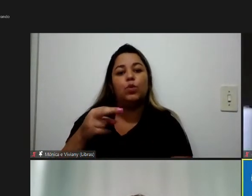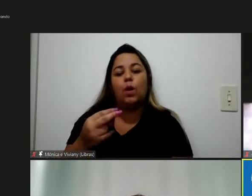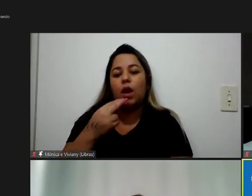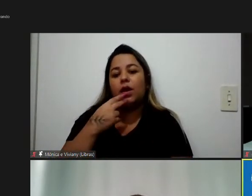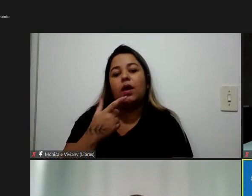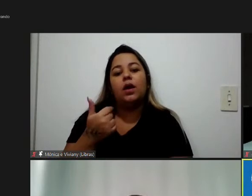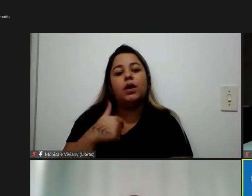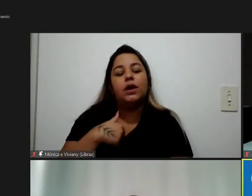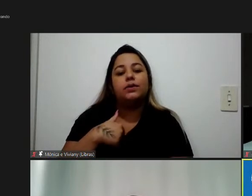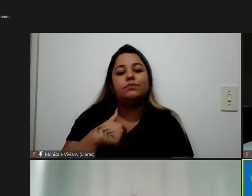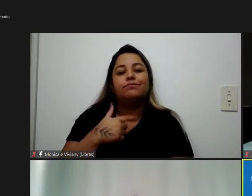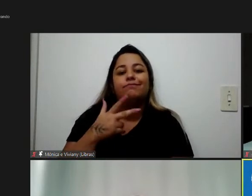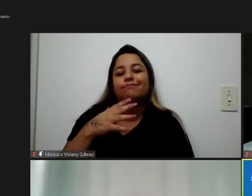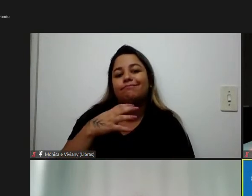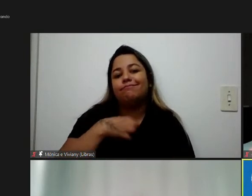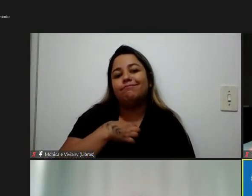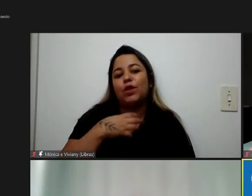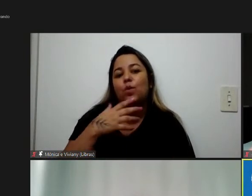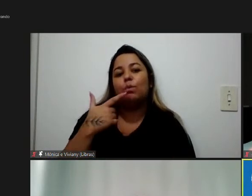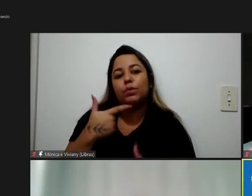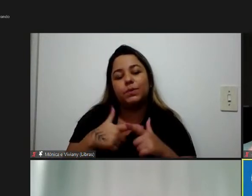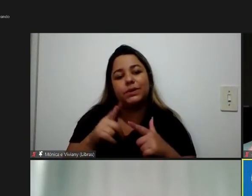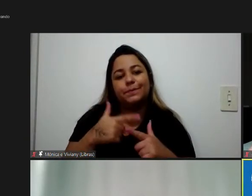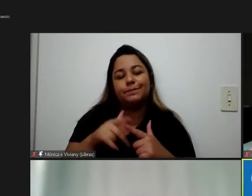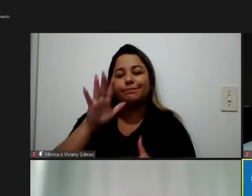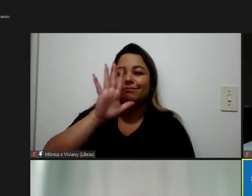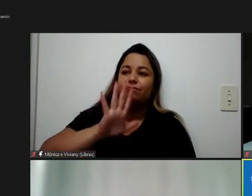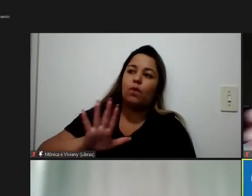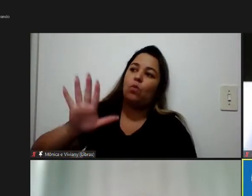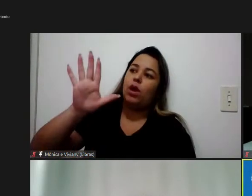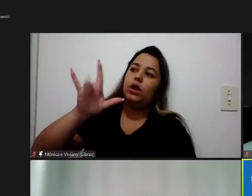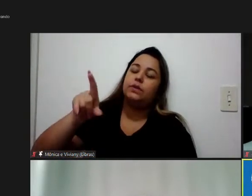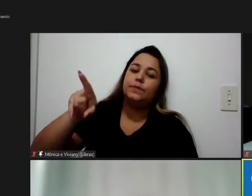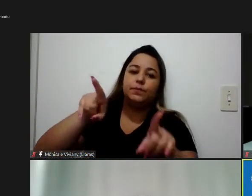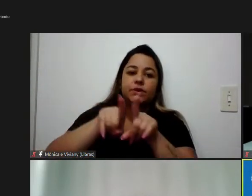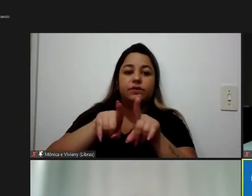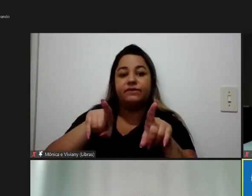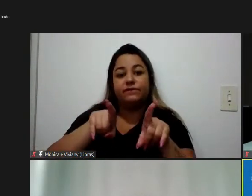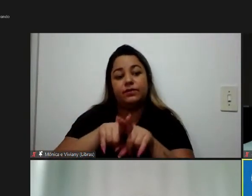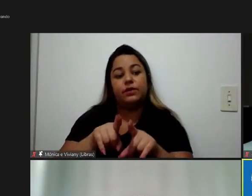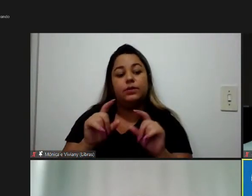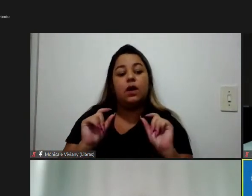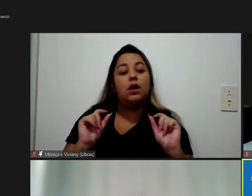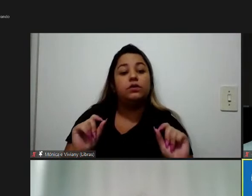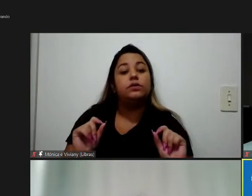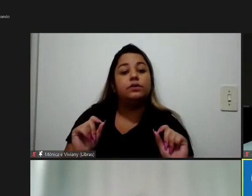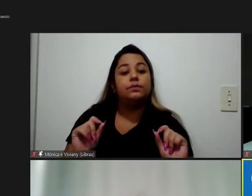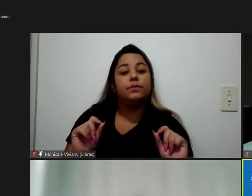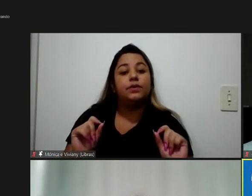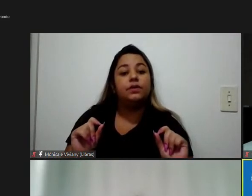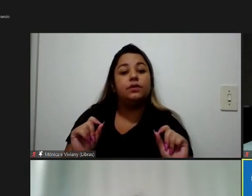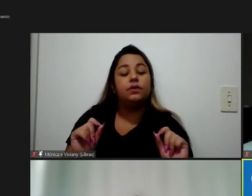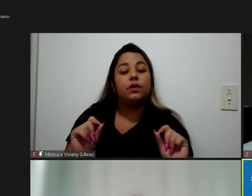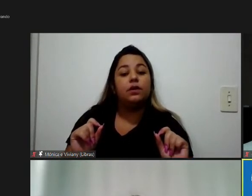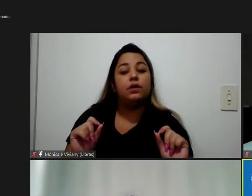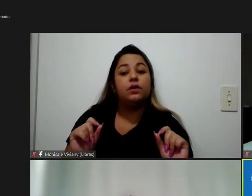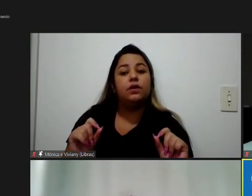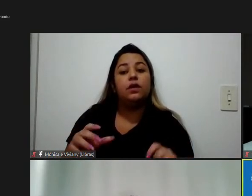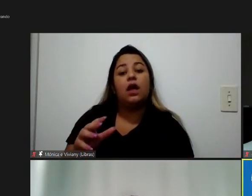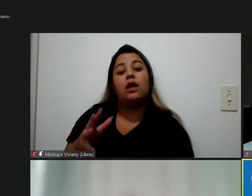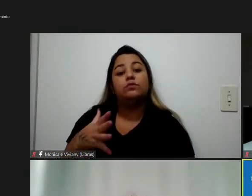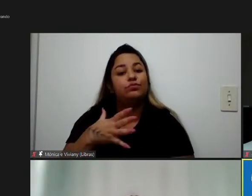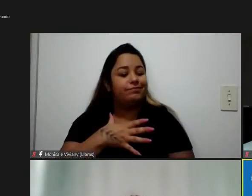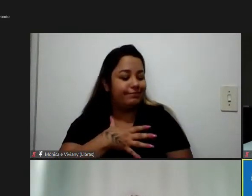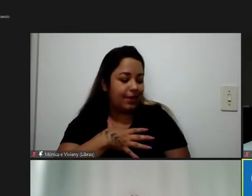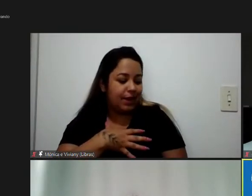America, the interference of infant formula companies on health workers is very strong. So